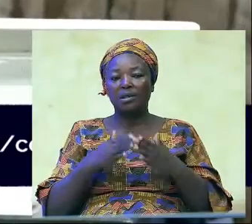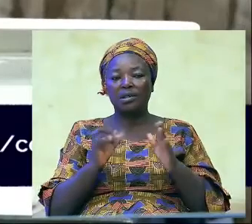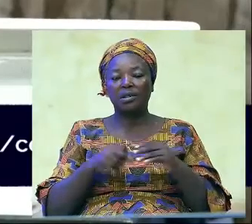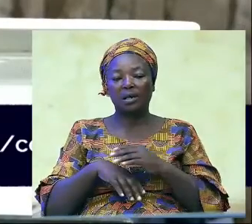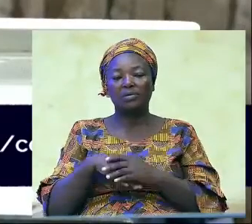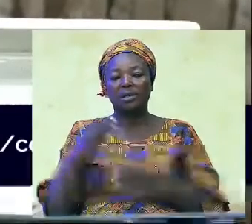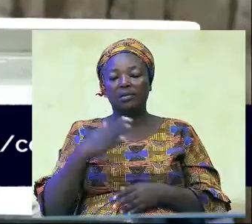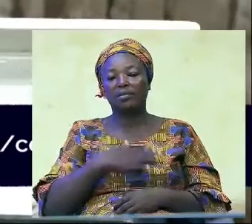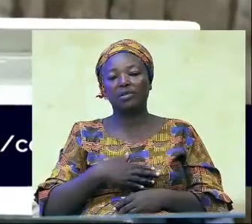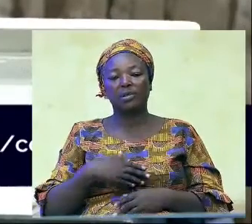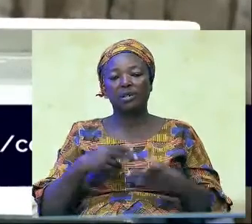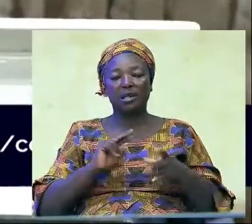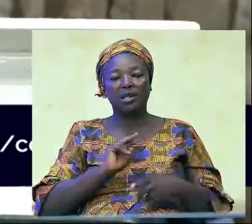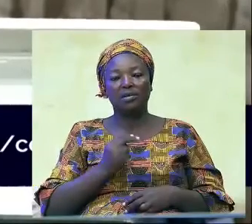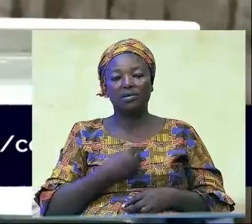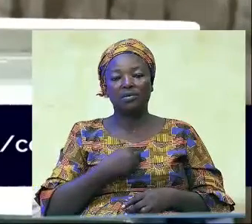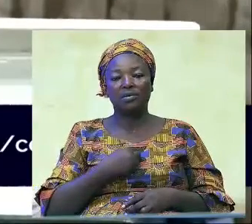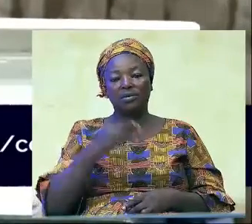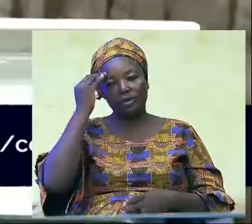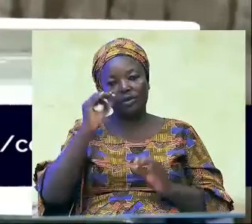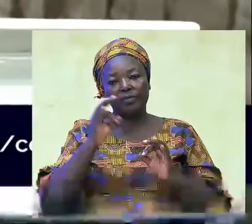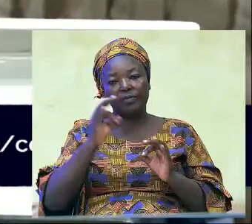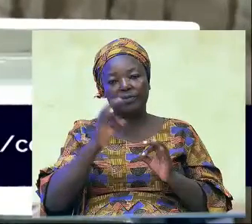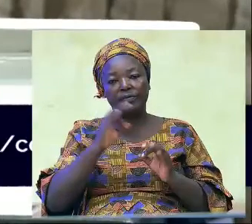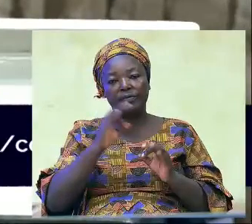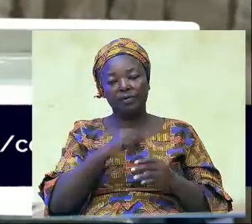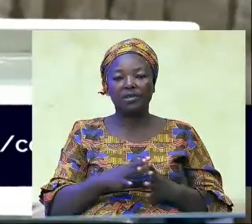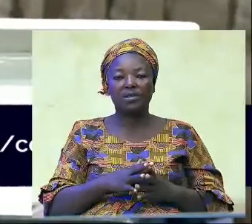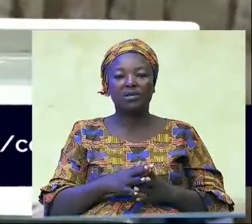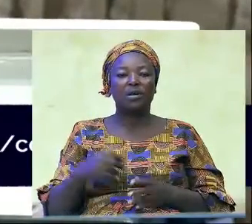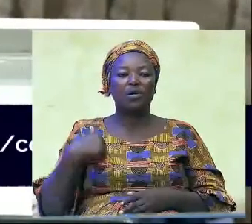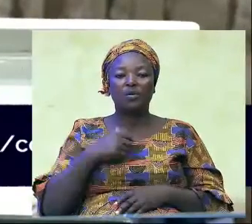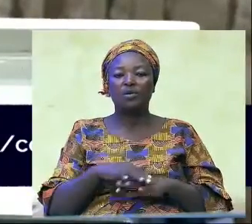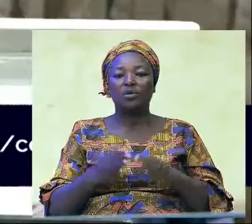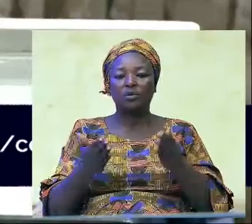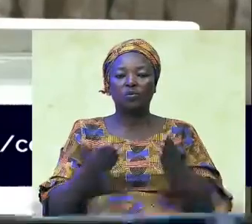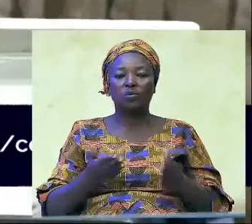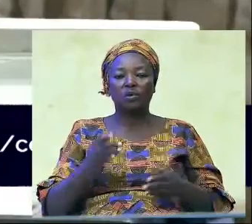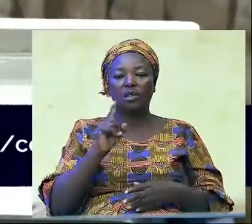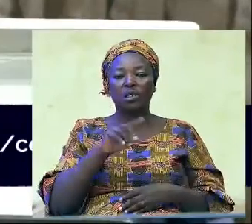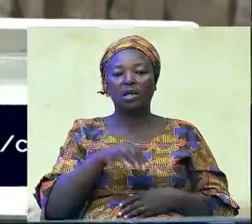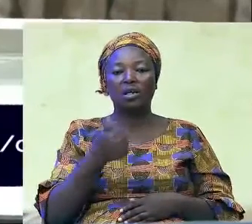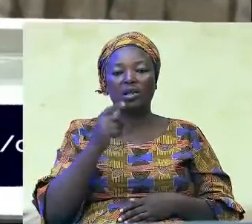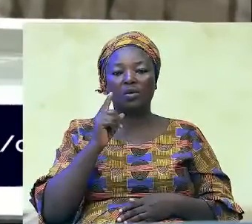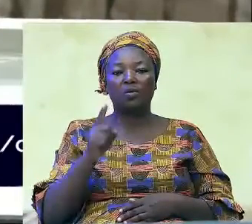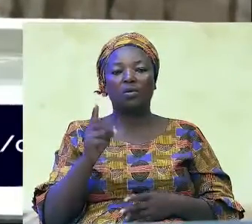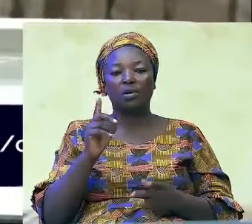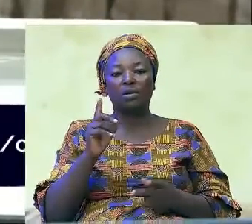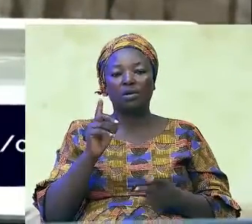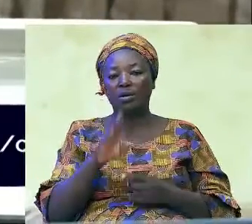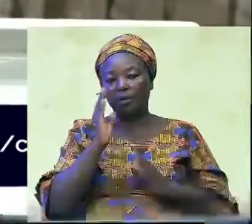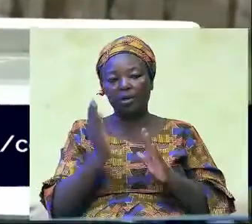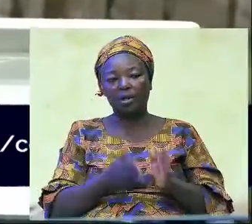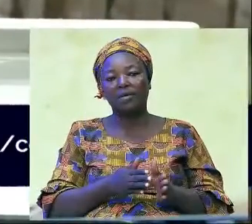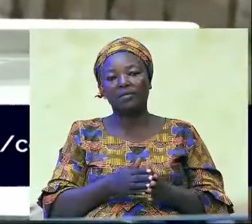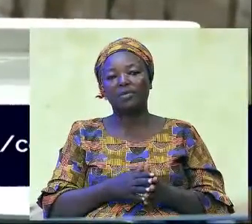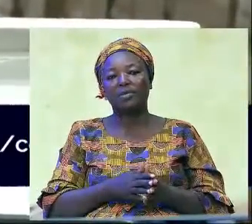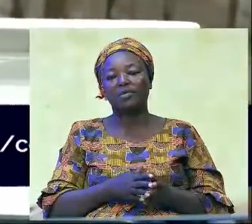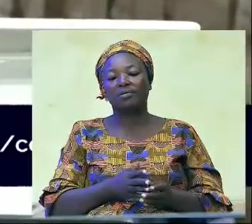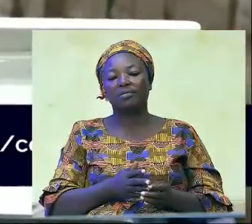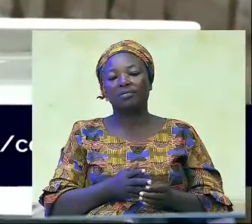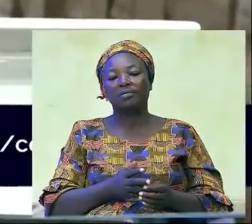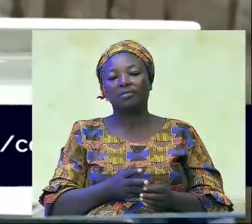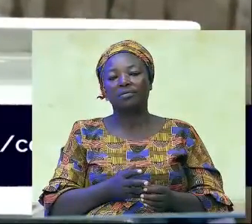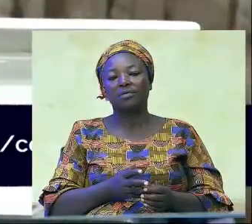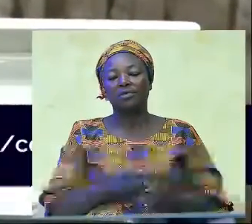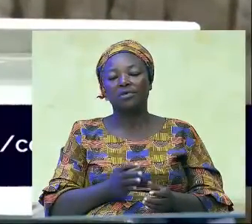outside? Our leaders outside, please, let me know if you are true. We don't want anybody